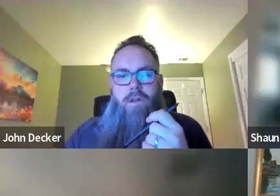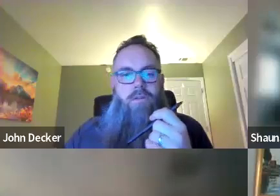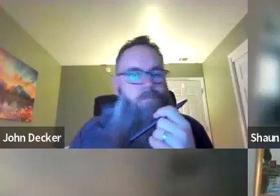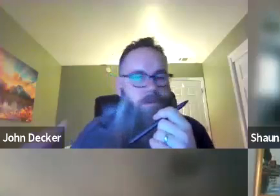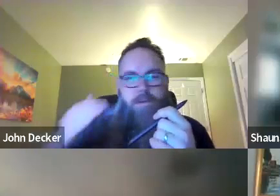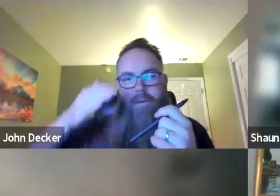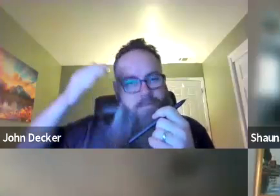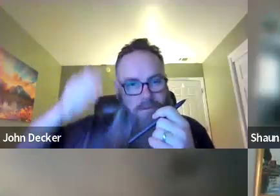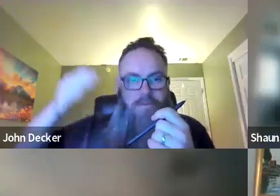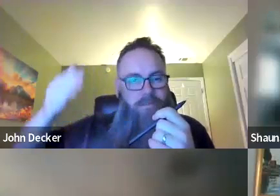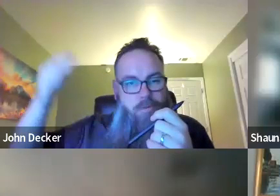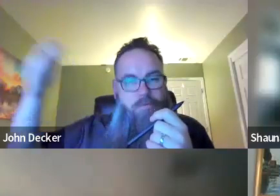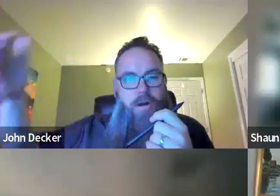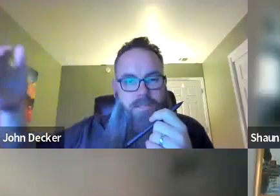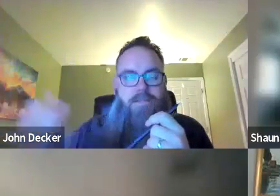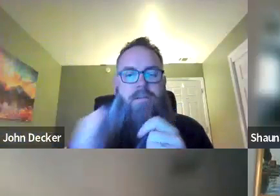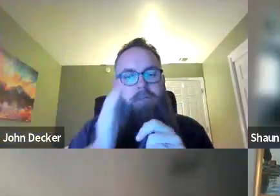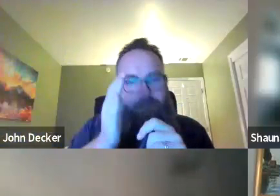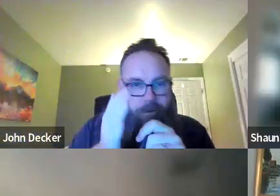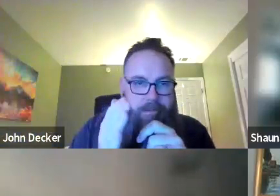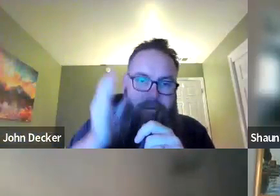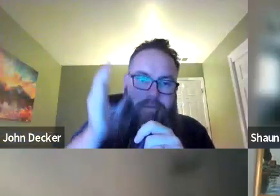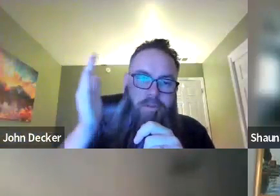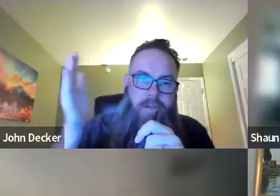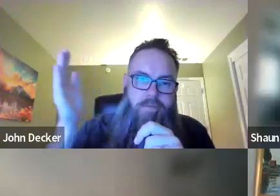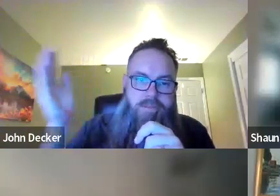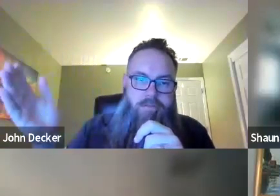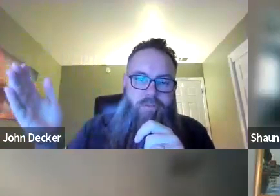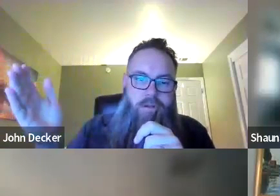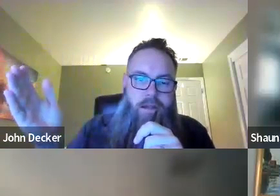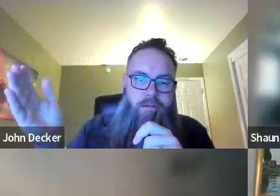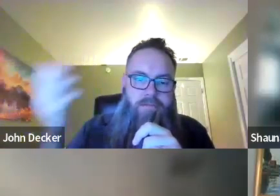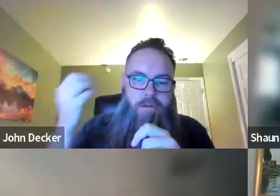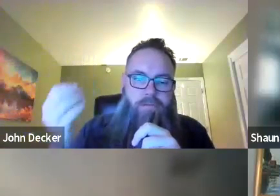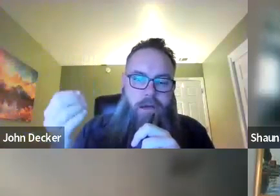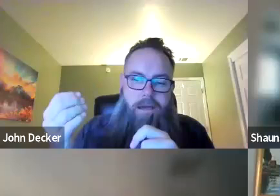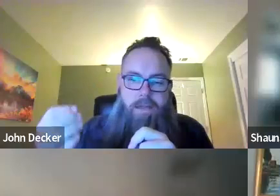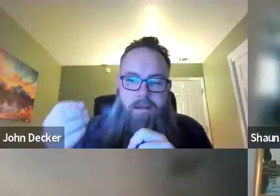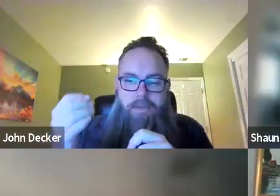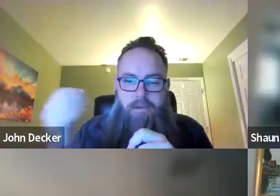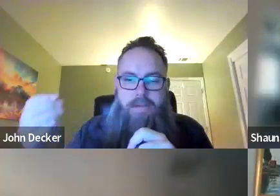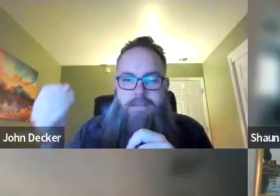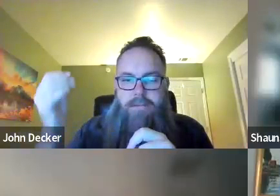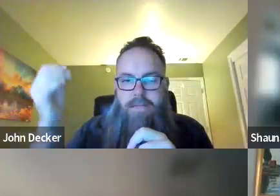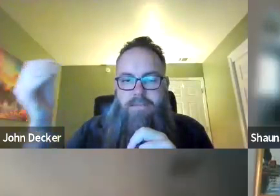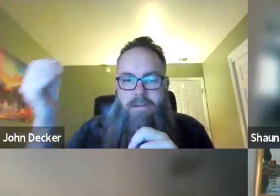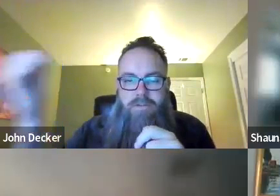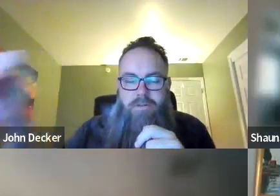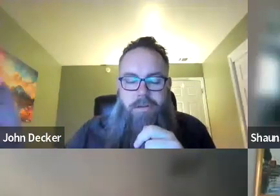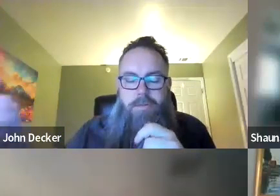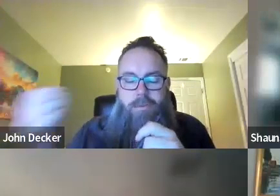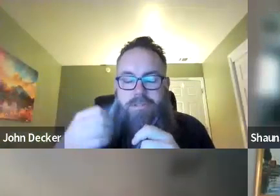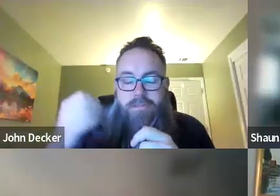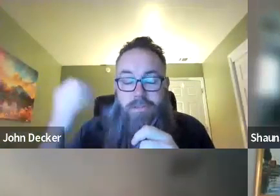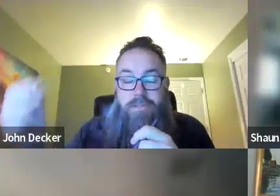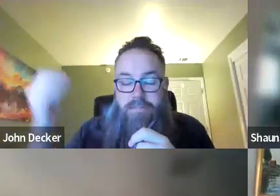you follow the typical process. First, communicate with the service coordinator to verify that a POS has been entered,